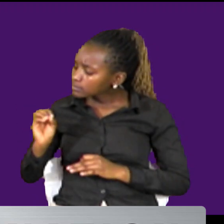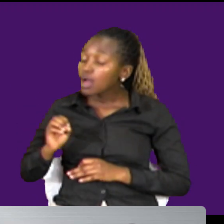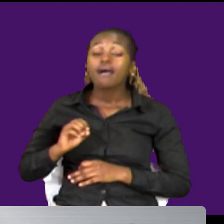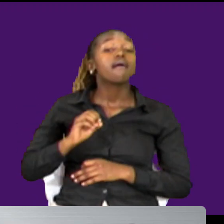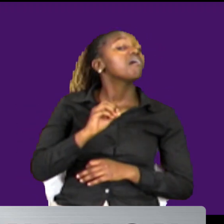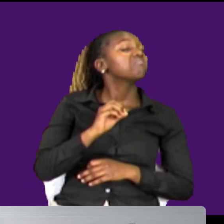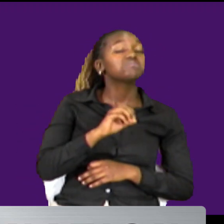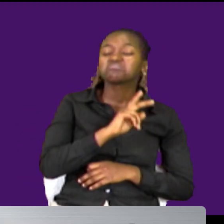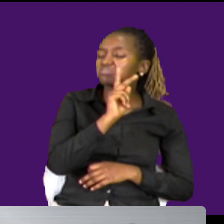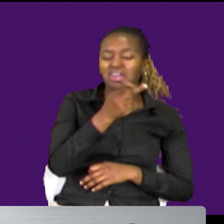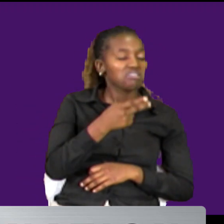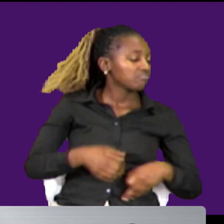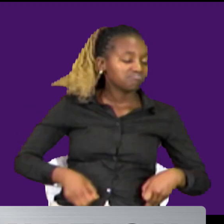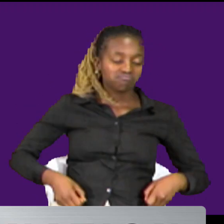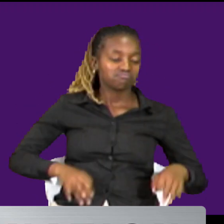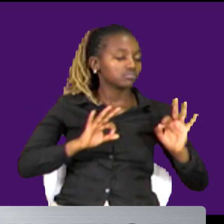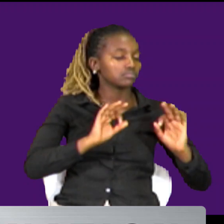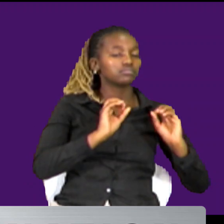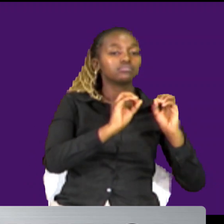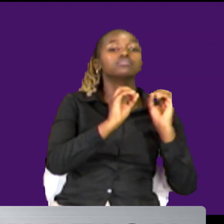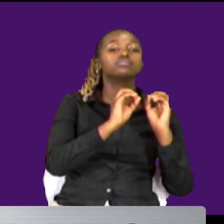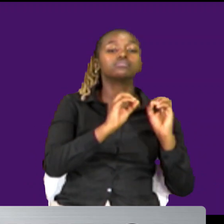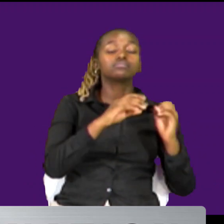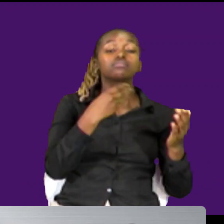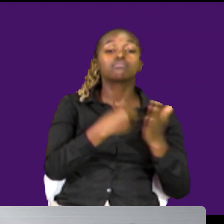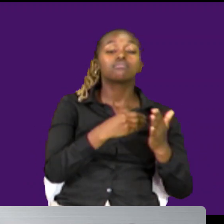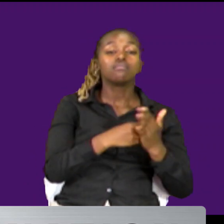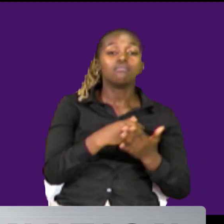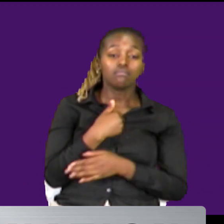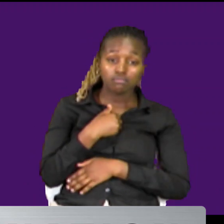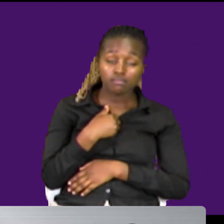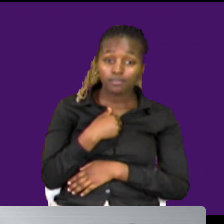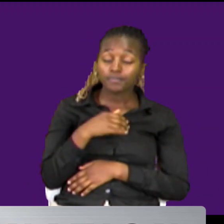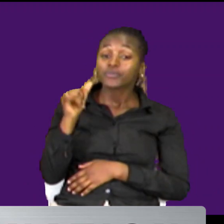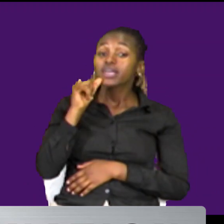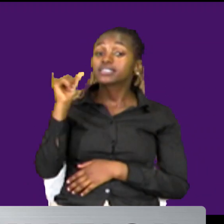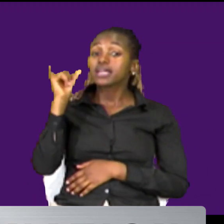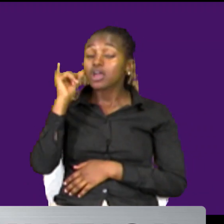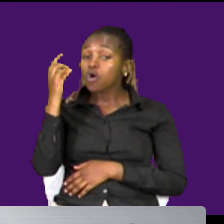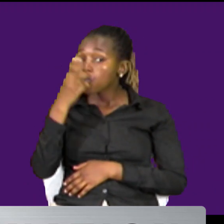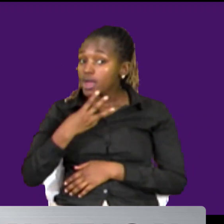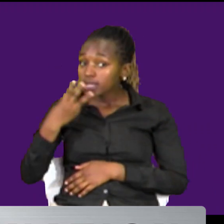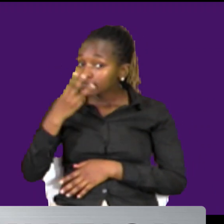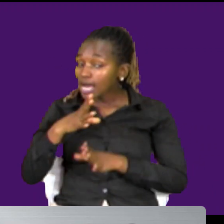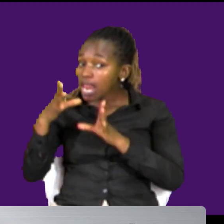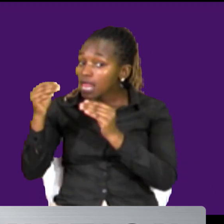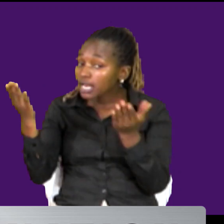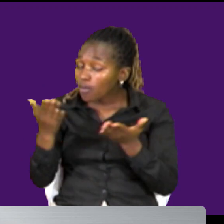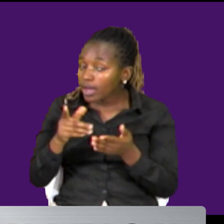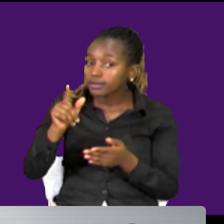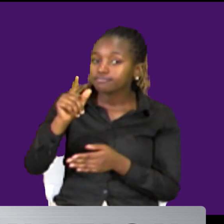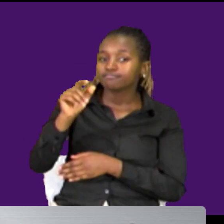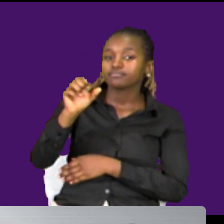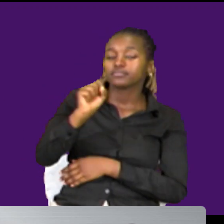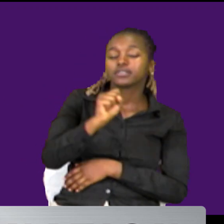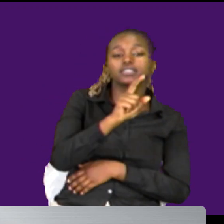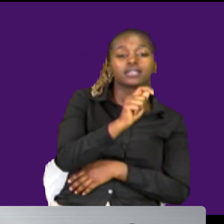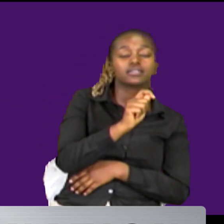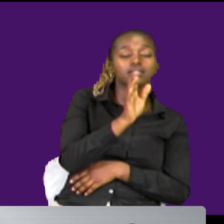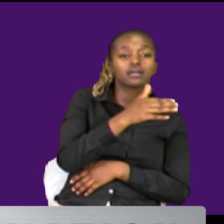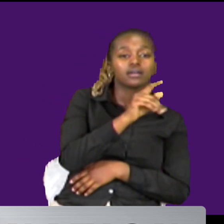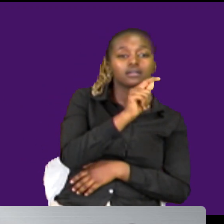see, is not broke. Now, yesterday, being a Wednesday, he was at St. Teresa. I'm trying to help you